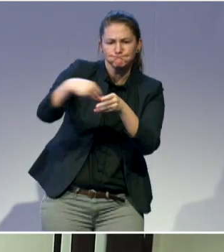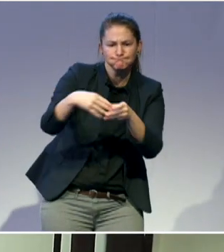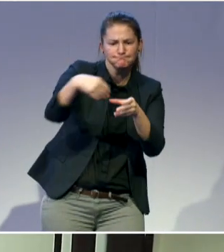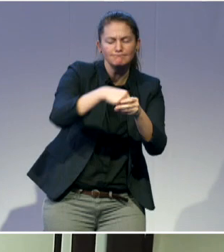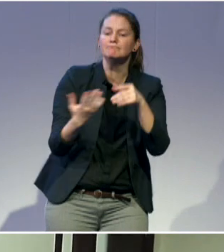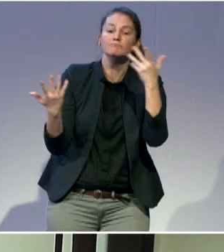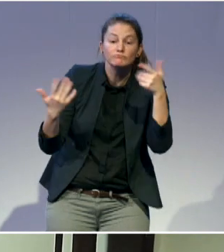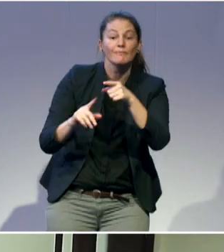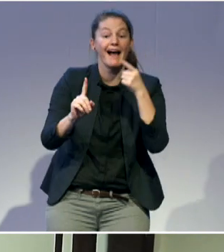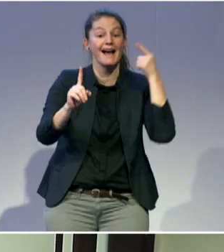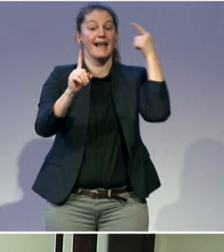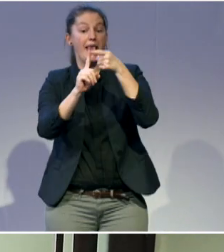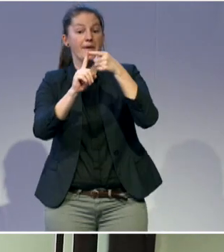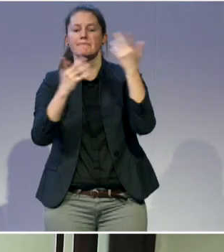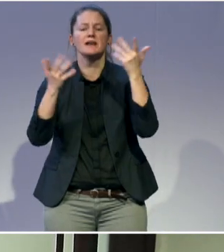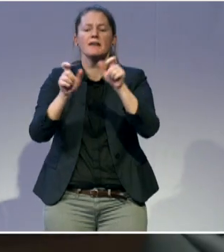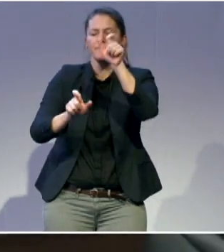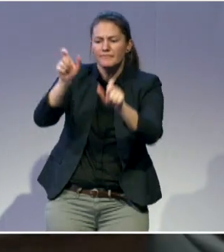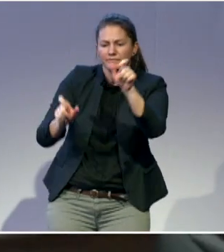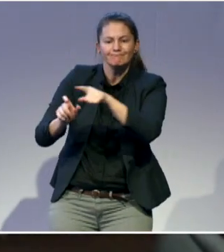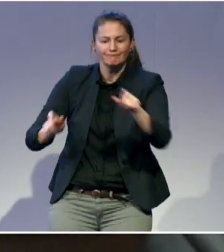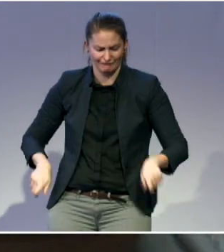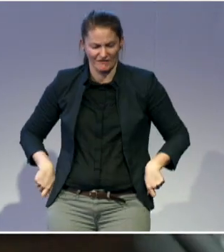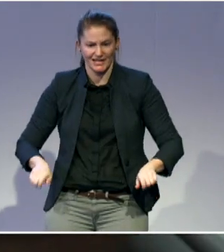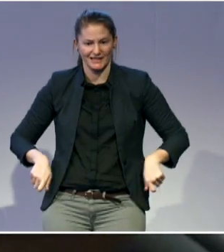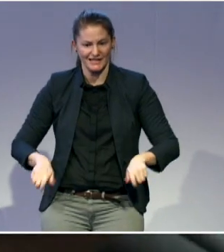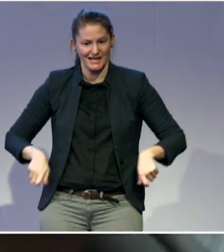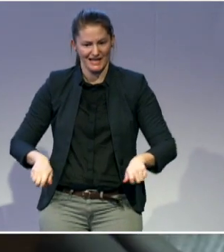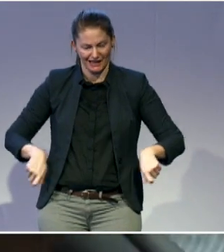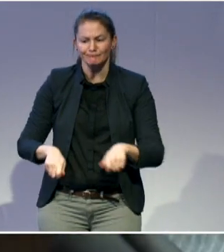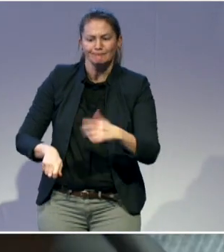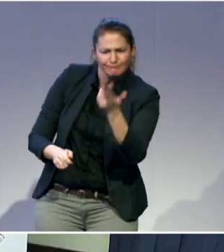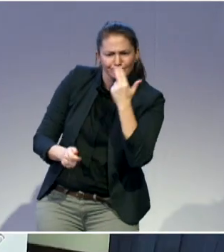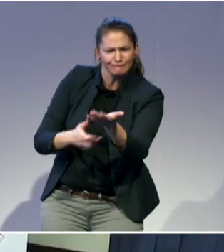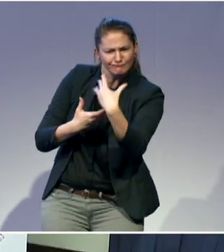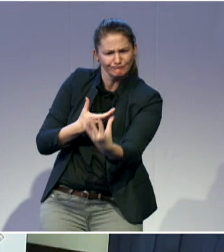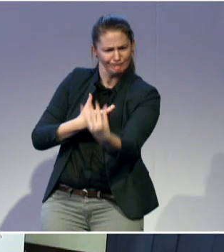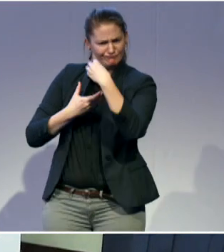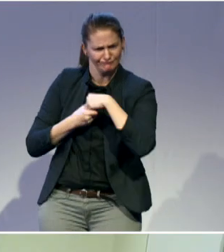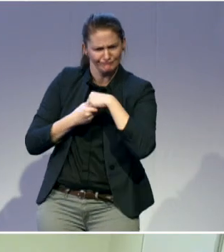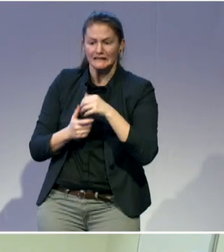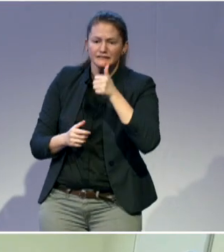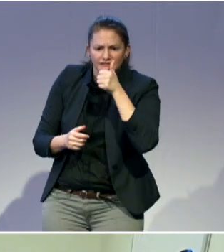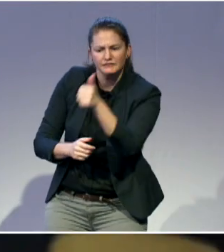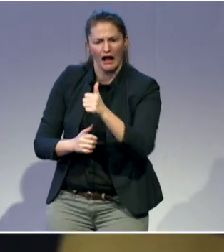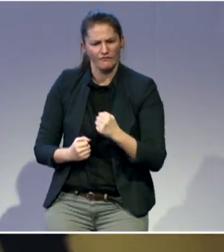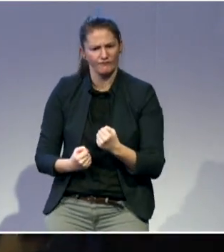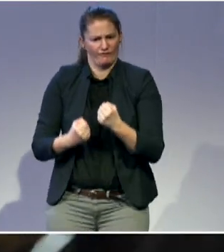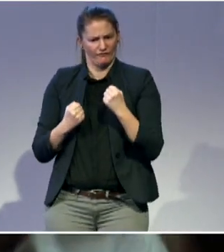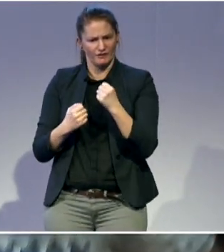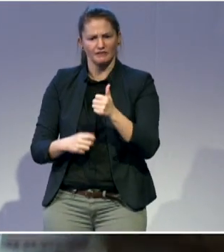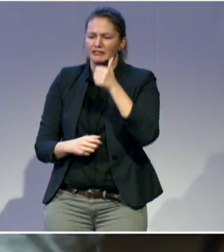of wheelchair users. The foundation provides a range of services to facilitate independent